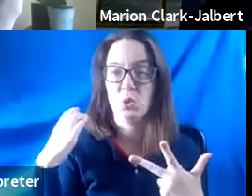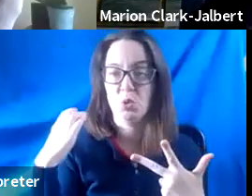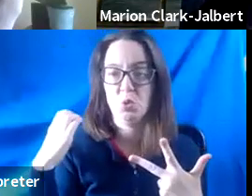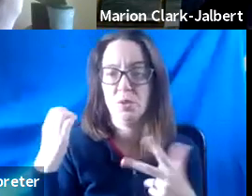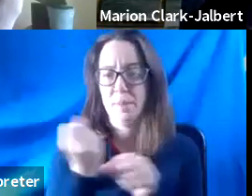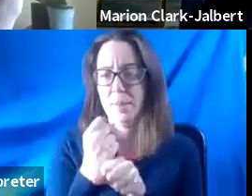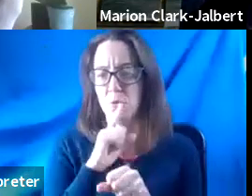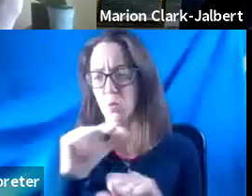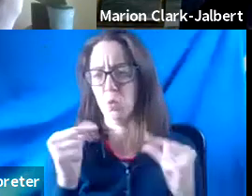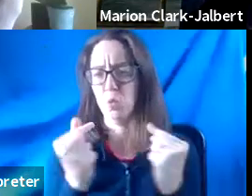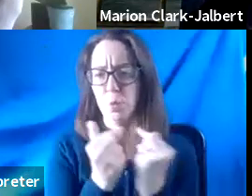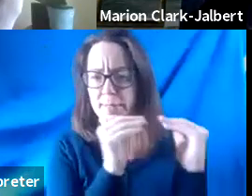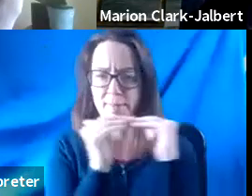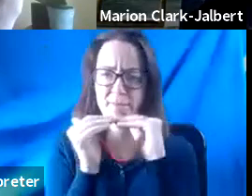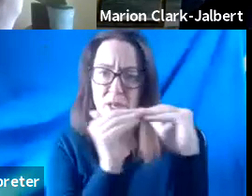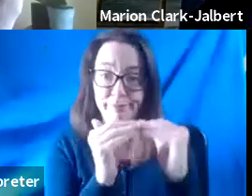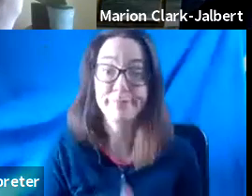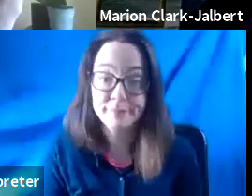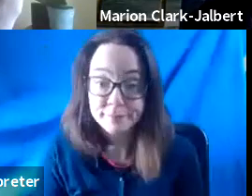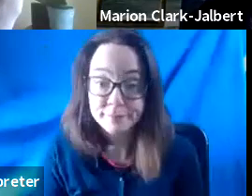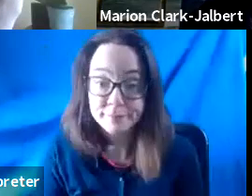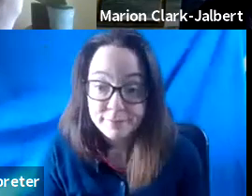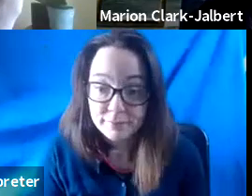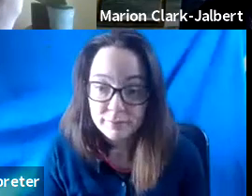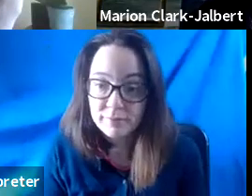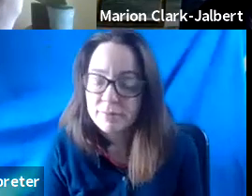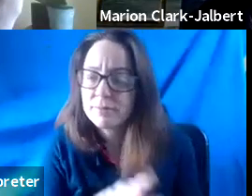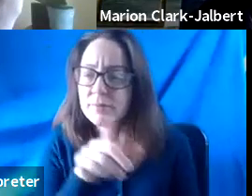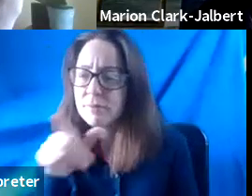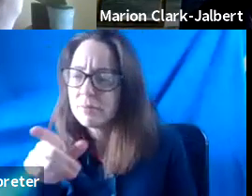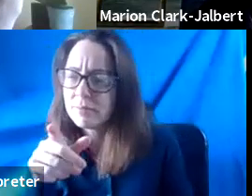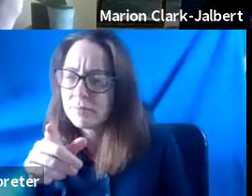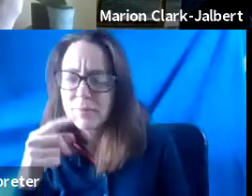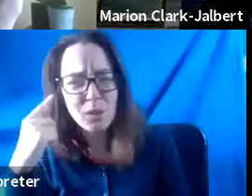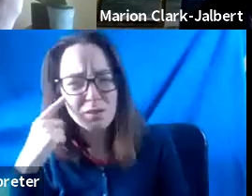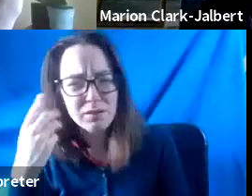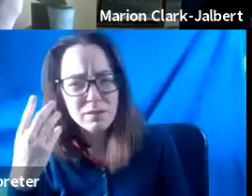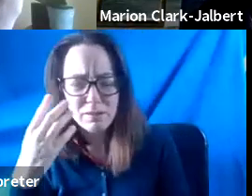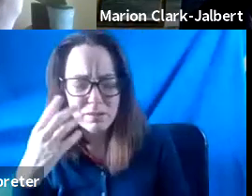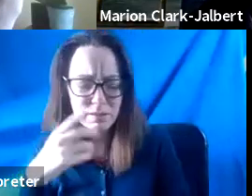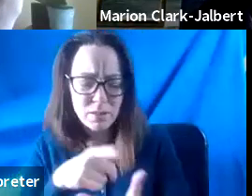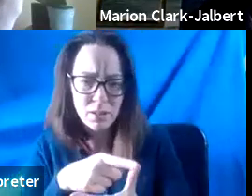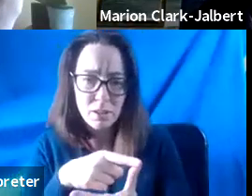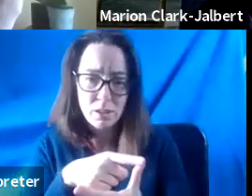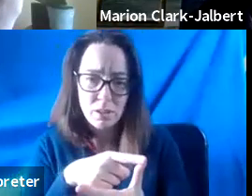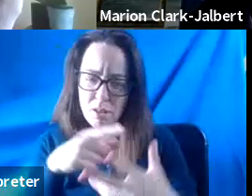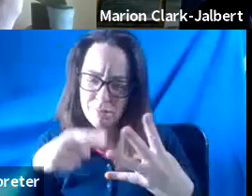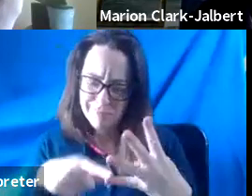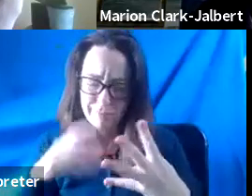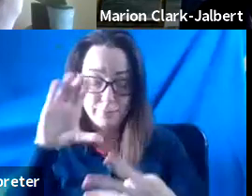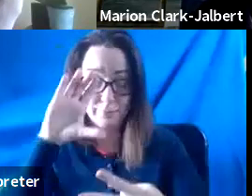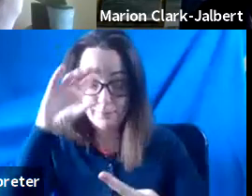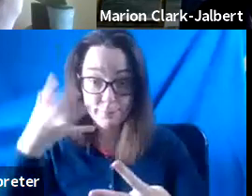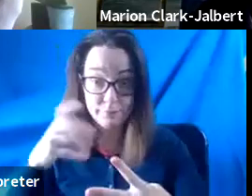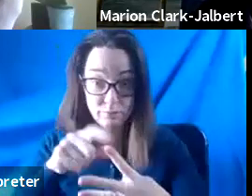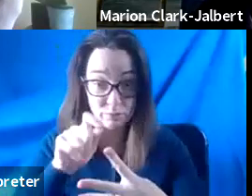heard. Got it? Yeah, so I heard you say 4 roles: presenter, note taker, timekeeper, and